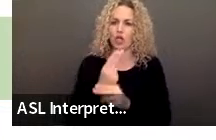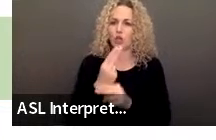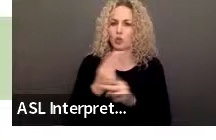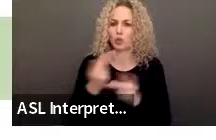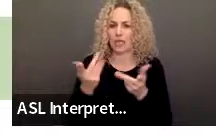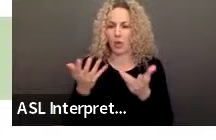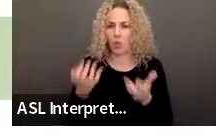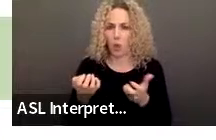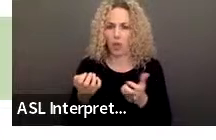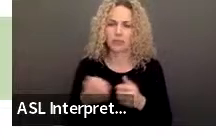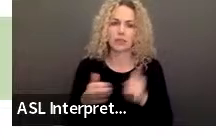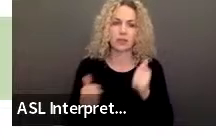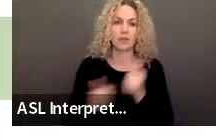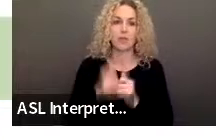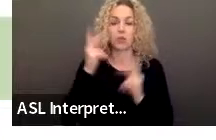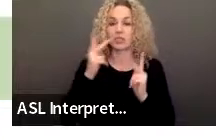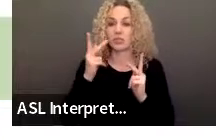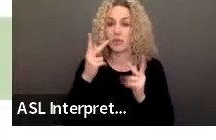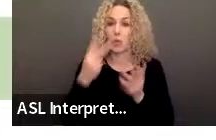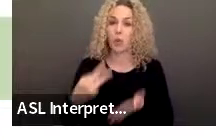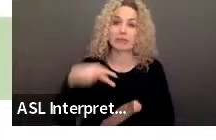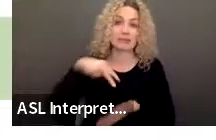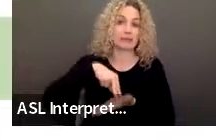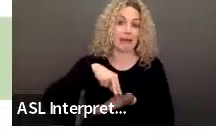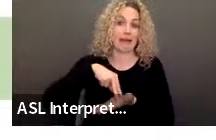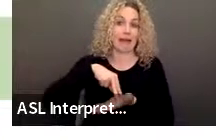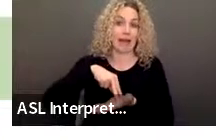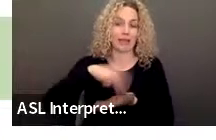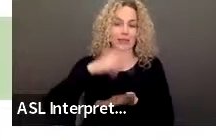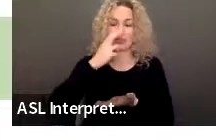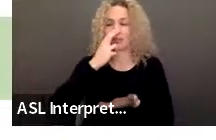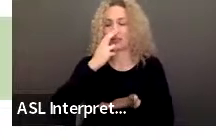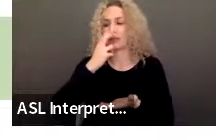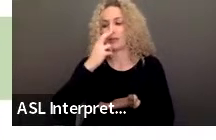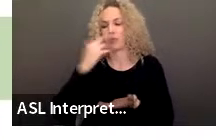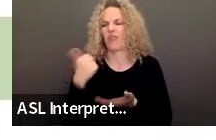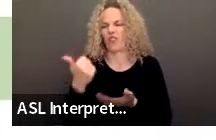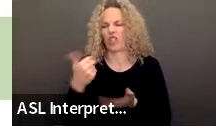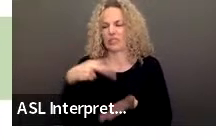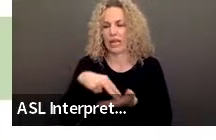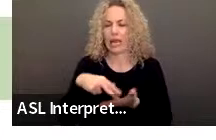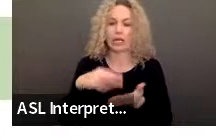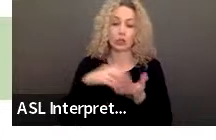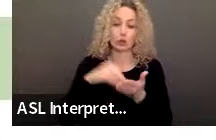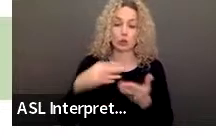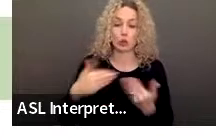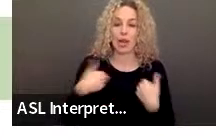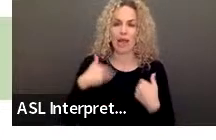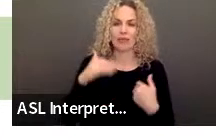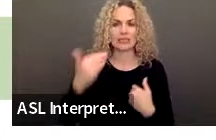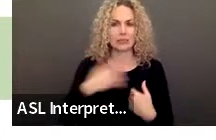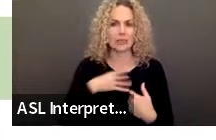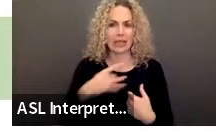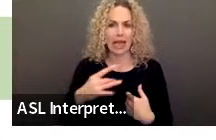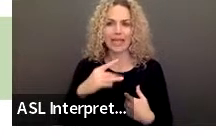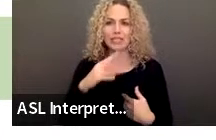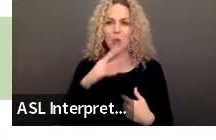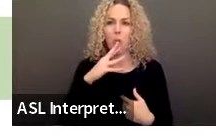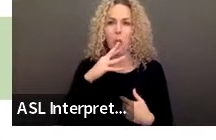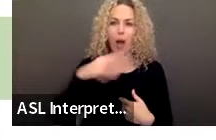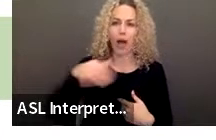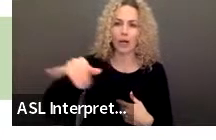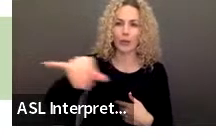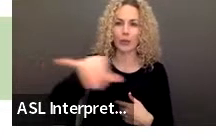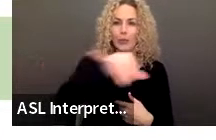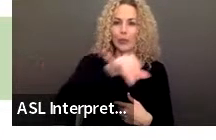want. Most people prefer to stand and do that. A lot of our students that we have seem to like to water, and that's kind